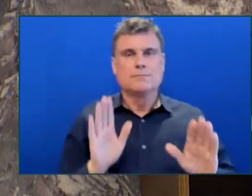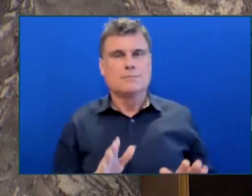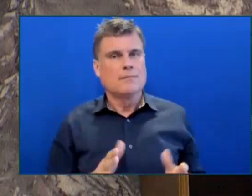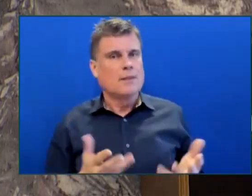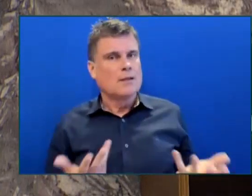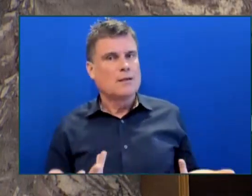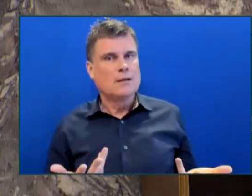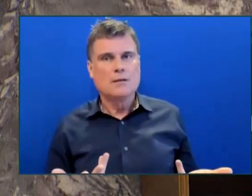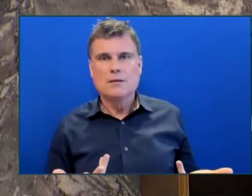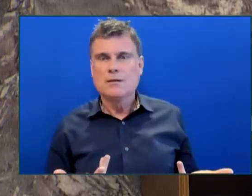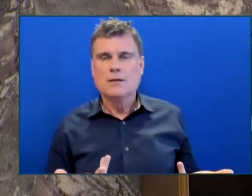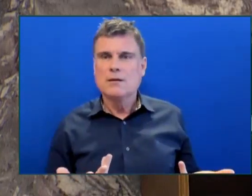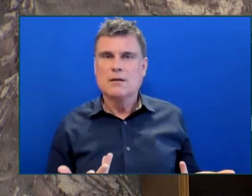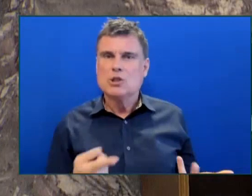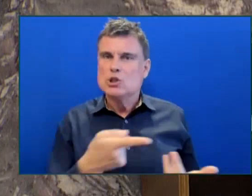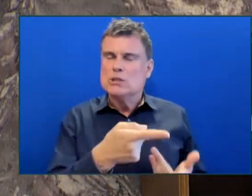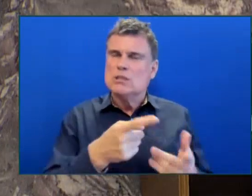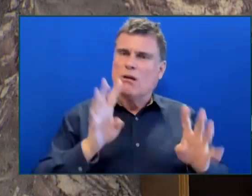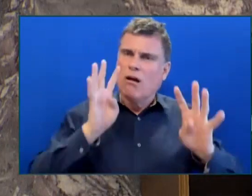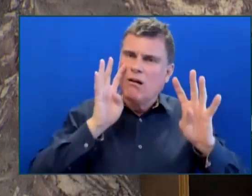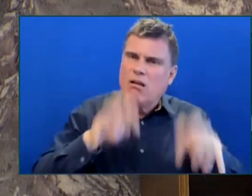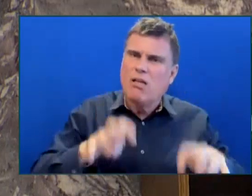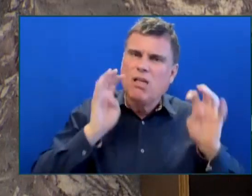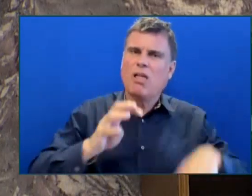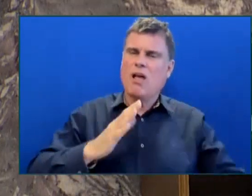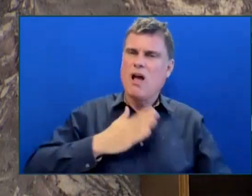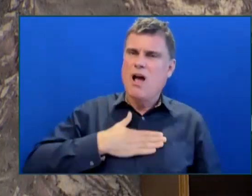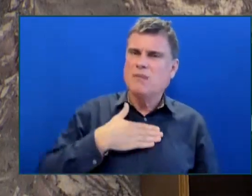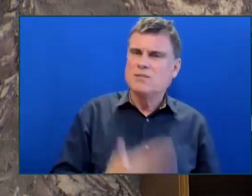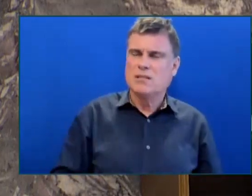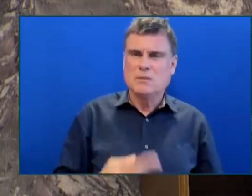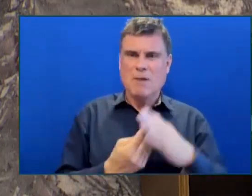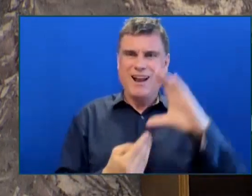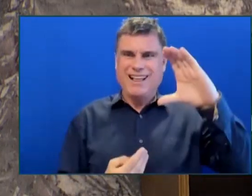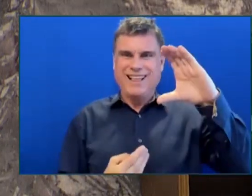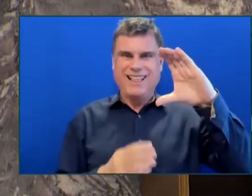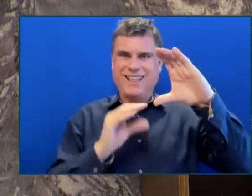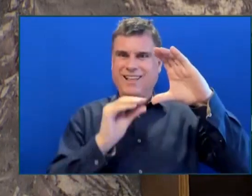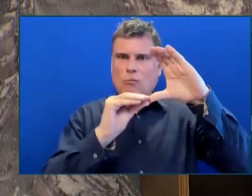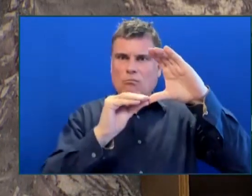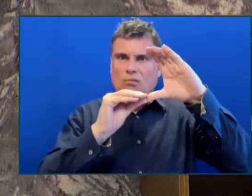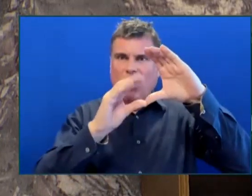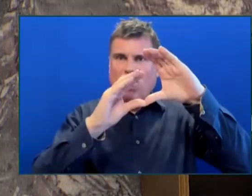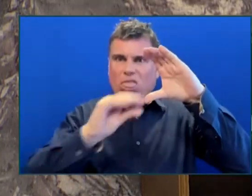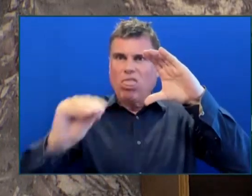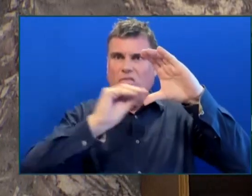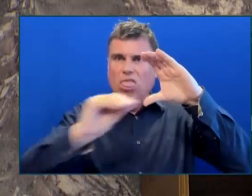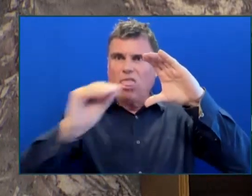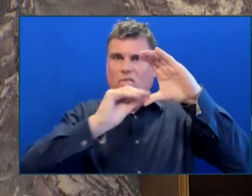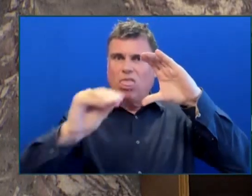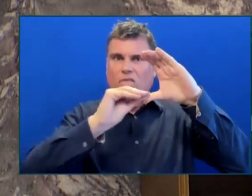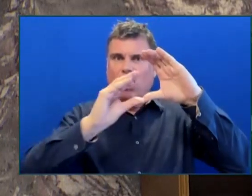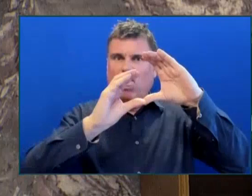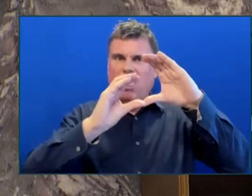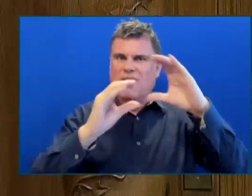his complete failure to provide adequate, affordable housing for seniors in British Columbia?